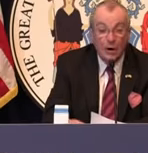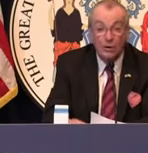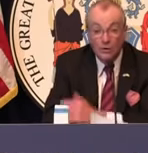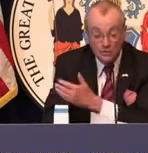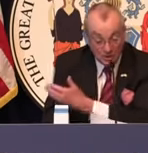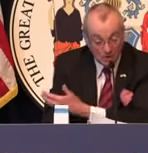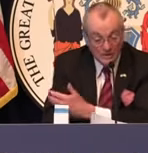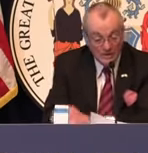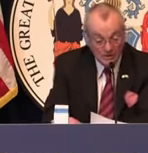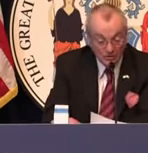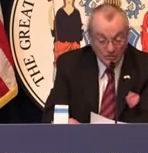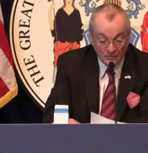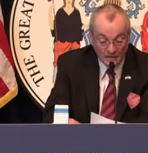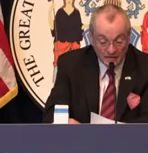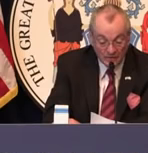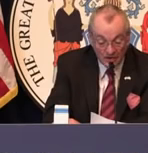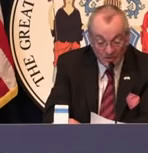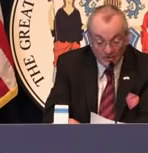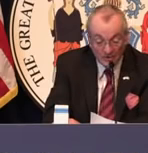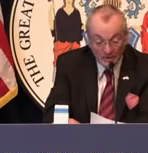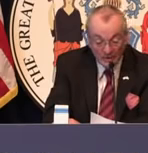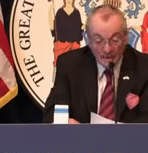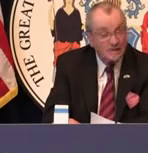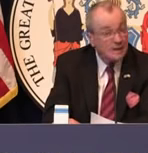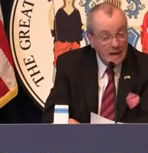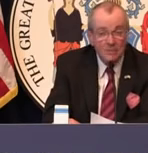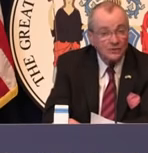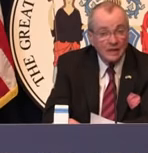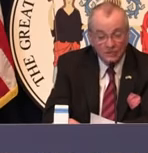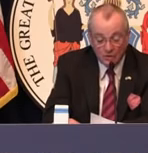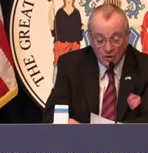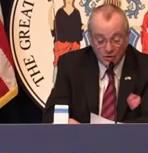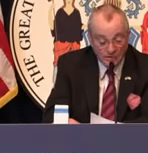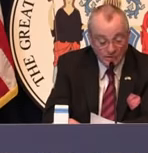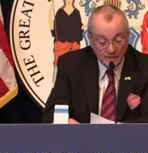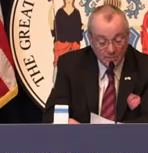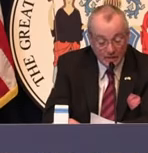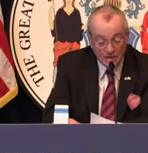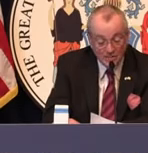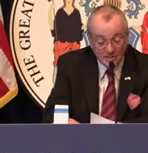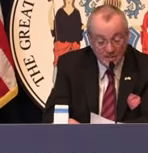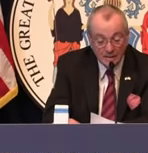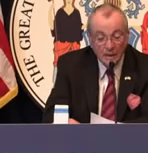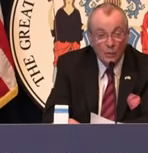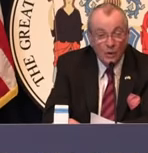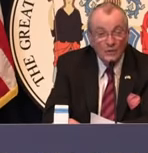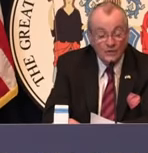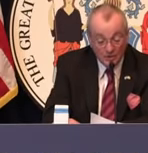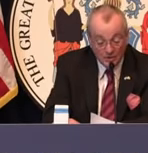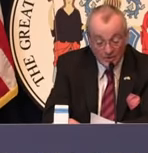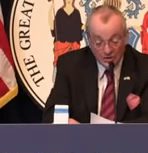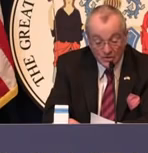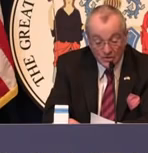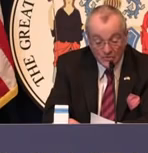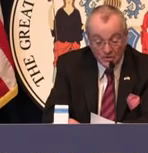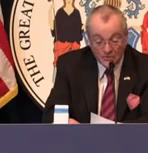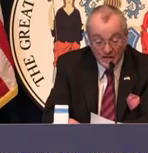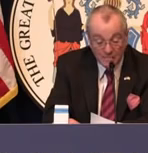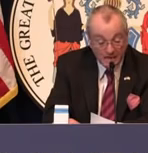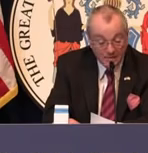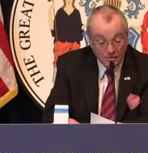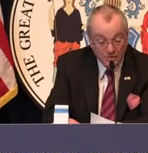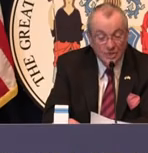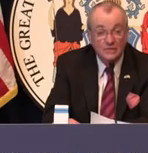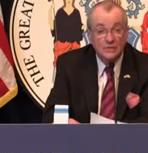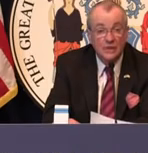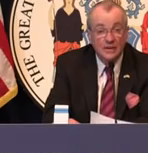support our own current surveillance efforts. That's a common sense call, given that approximately 1/3 of the nursing homes surveyed